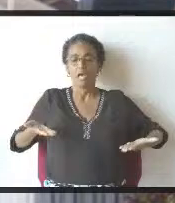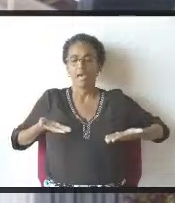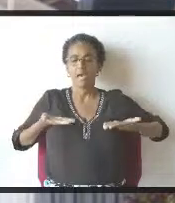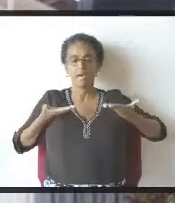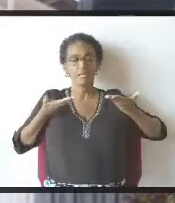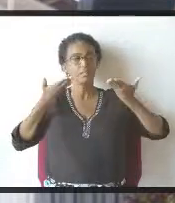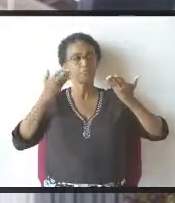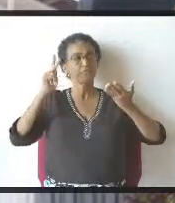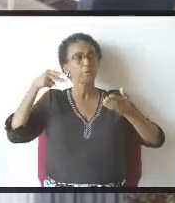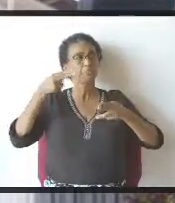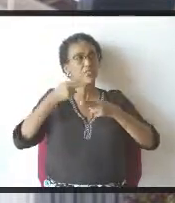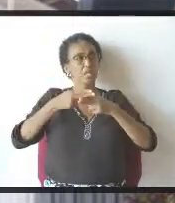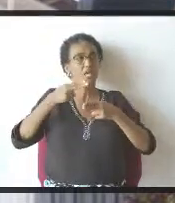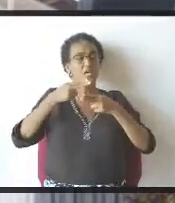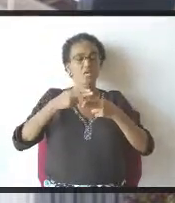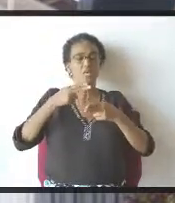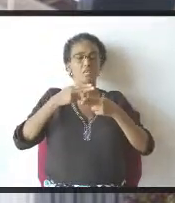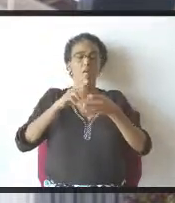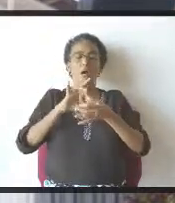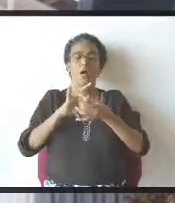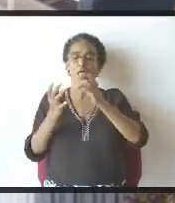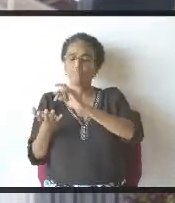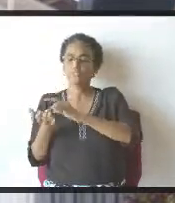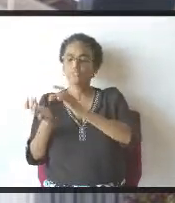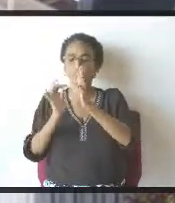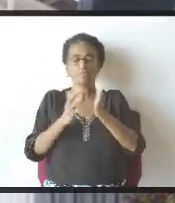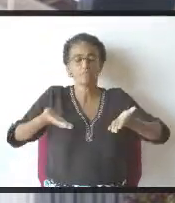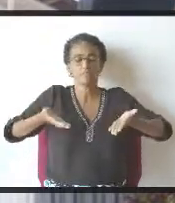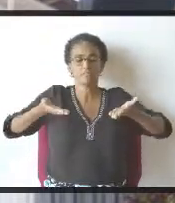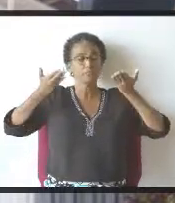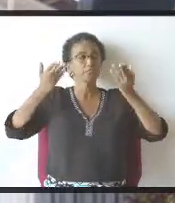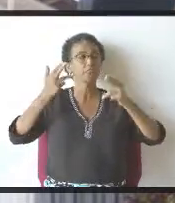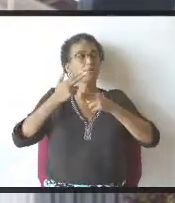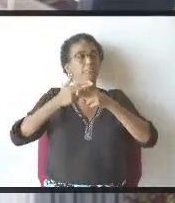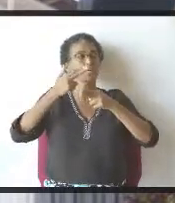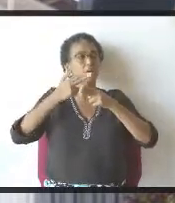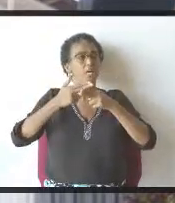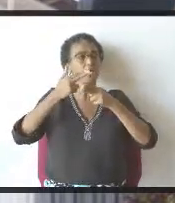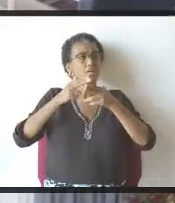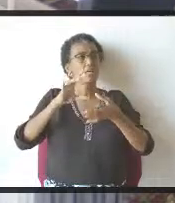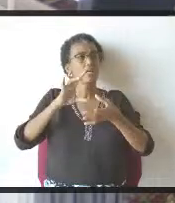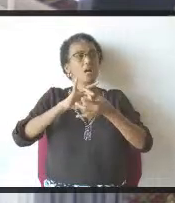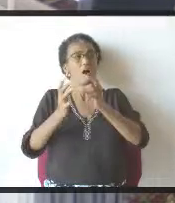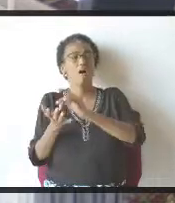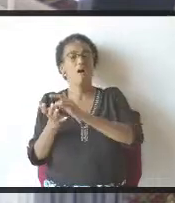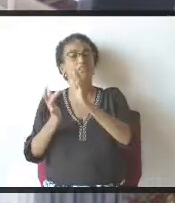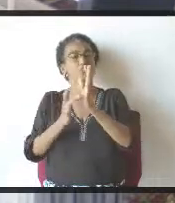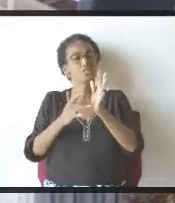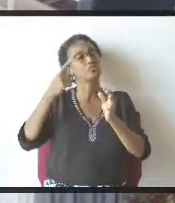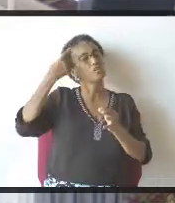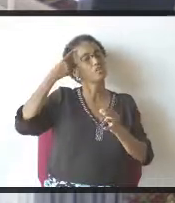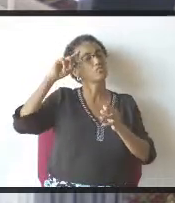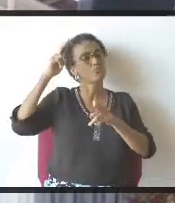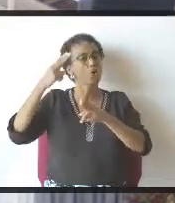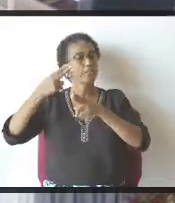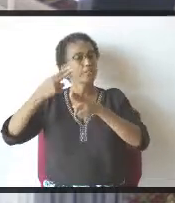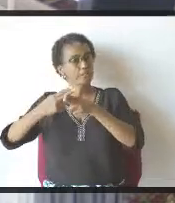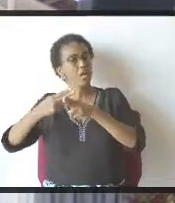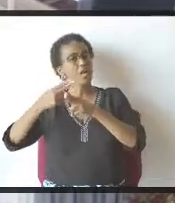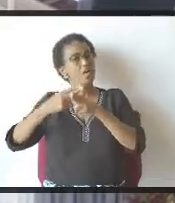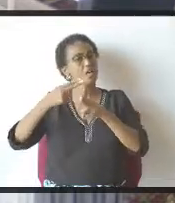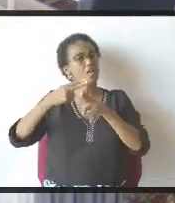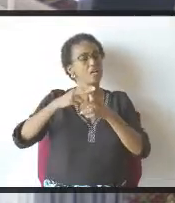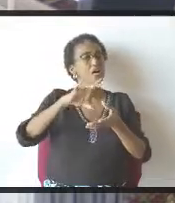sea. I lift up the name of Jesus. Lift up the name of Jesus for the